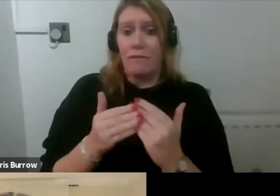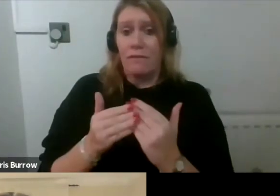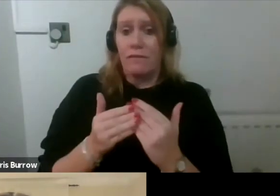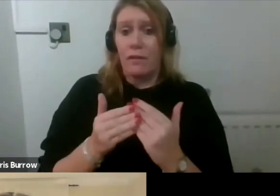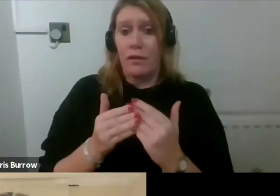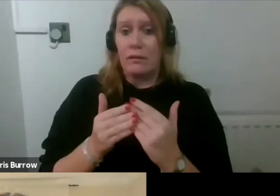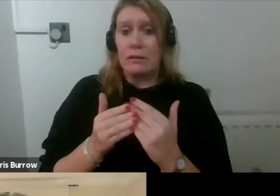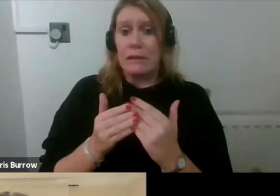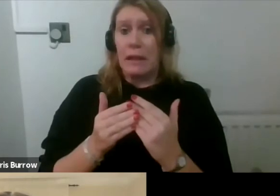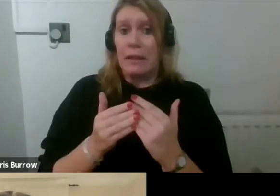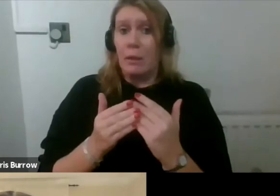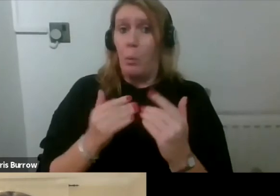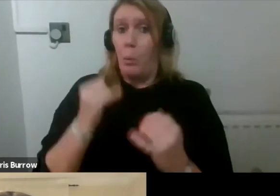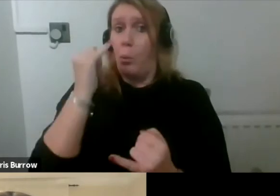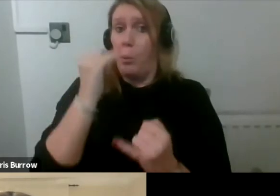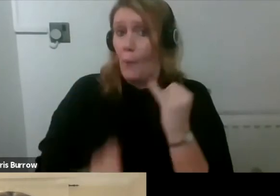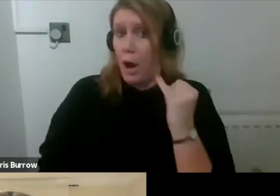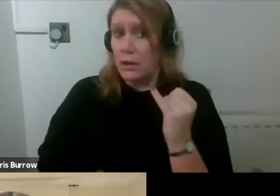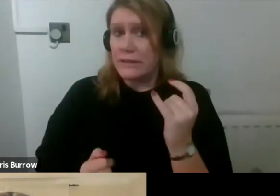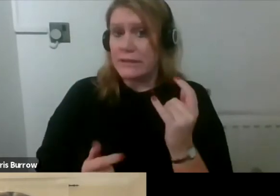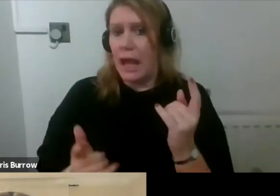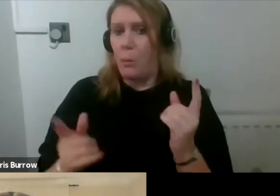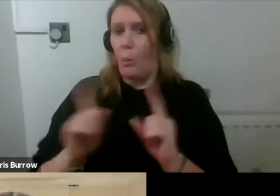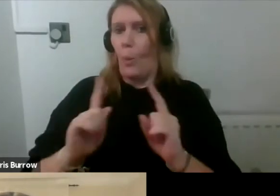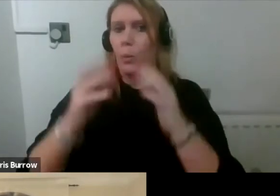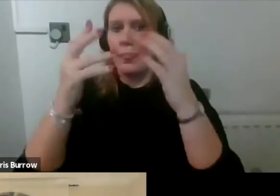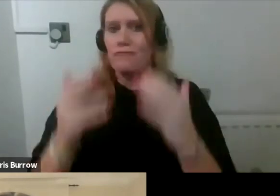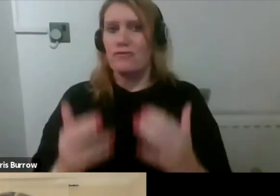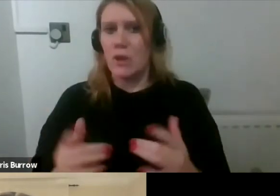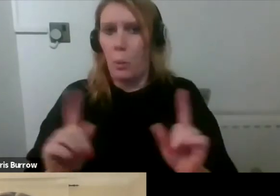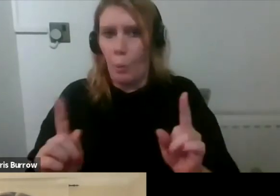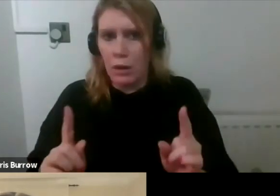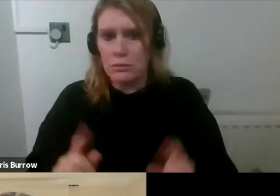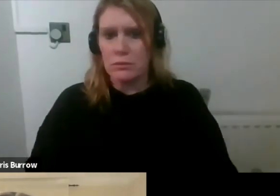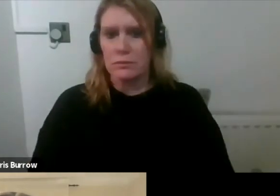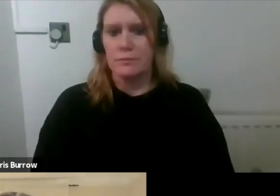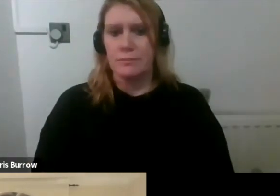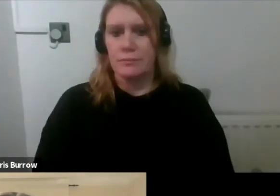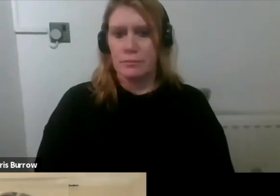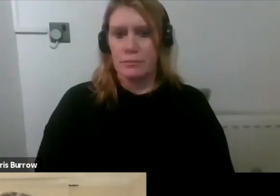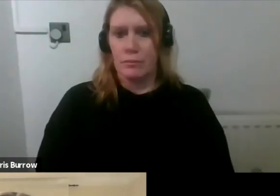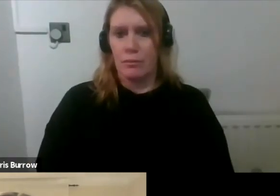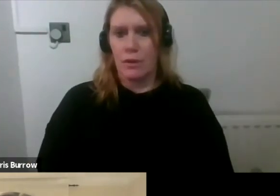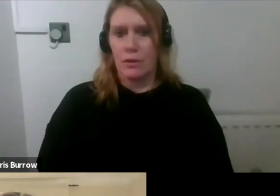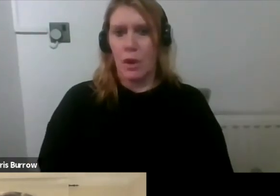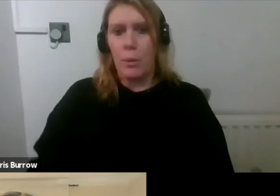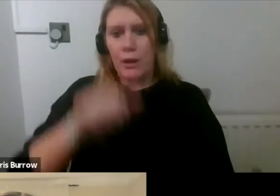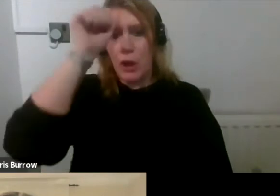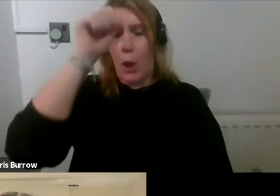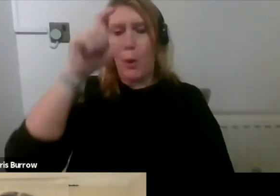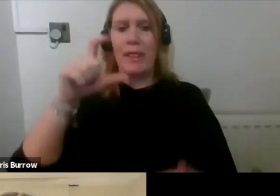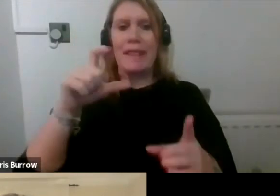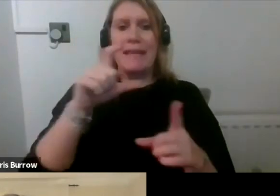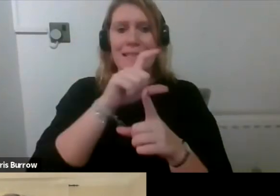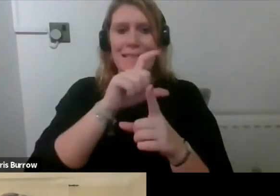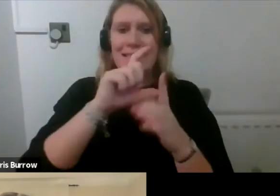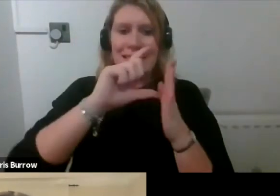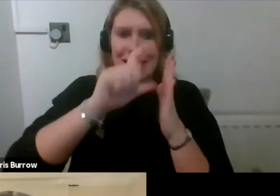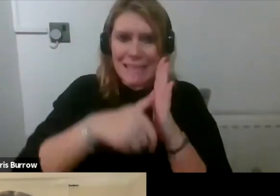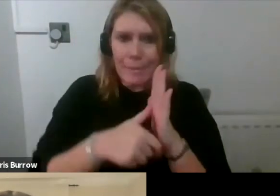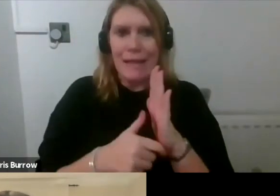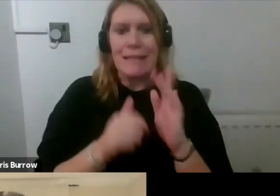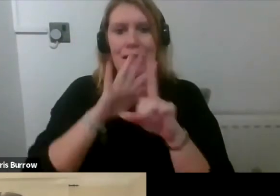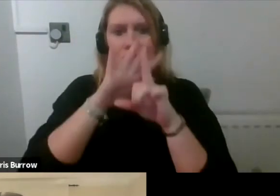and what would that have resulted in? We know the DDA 25 years on, we know its